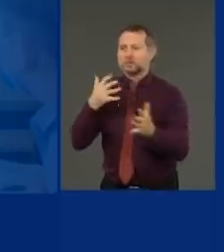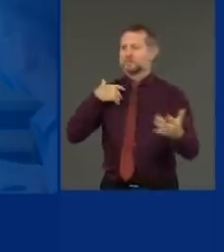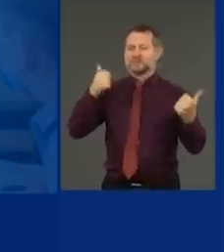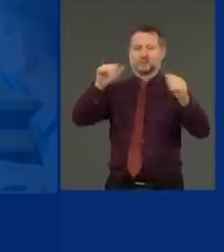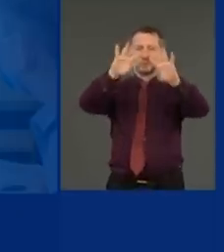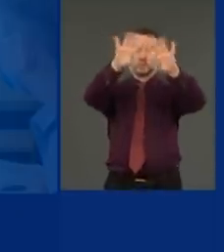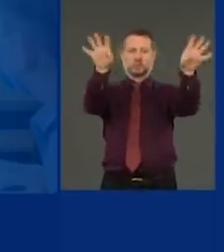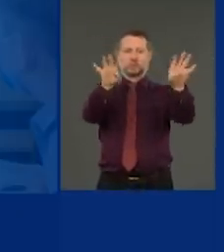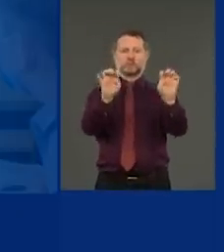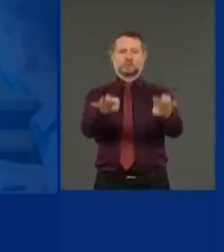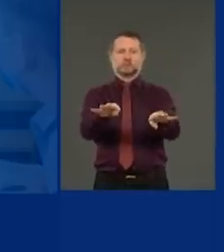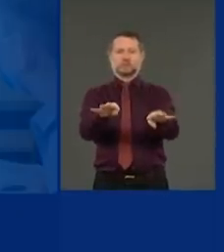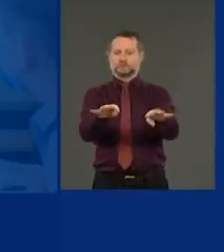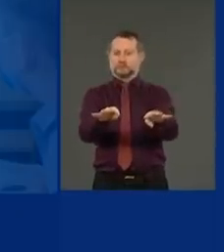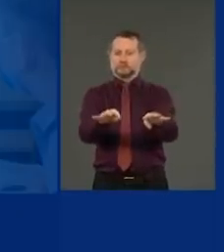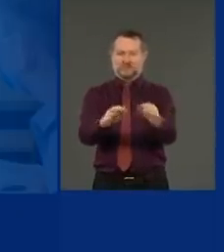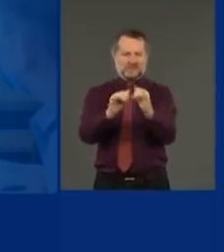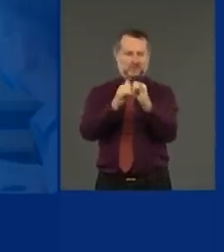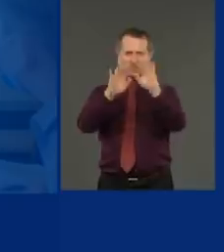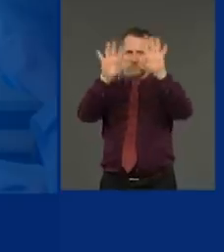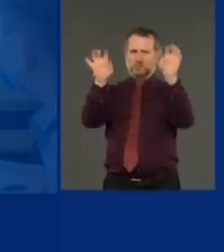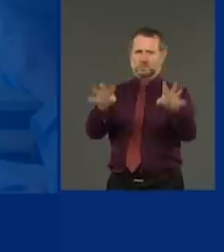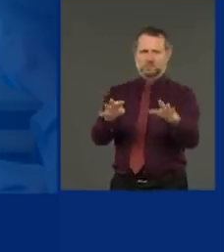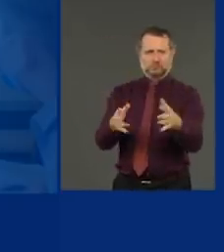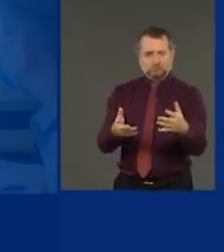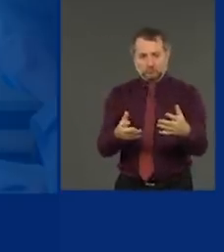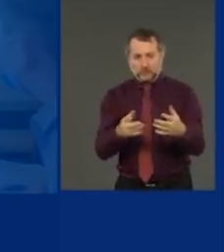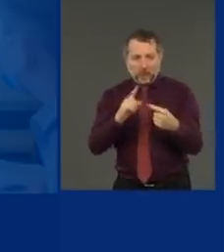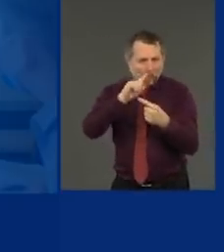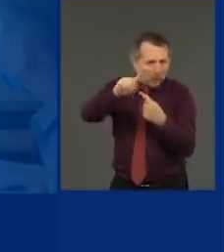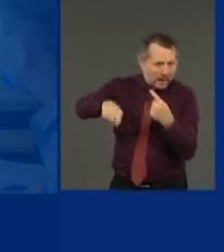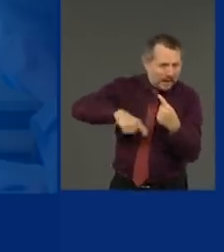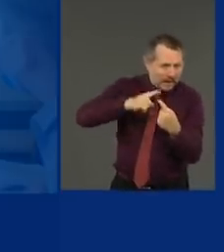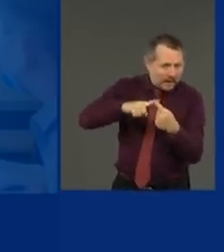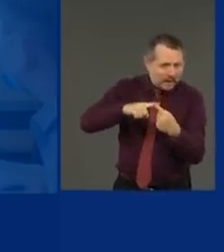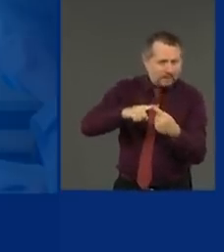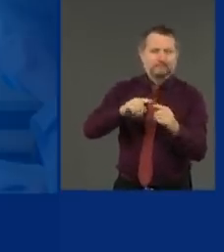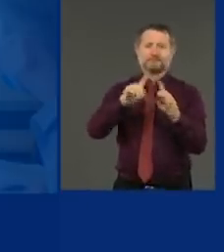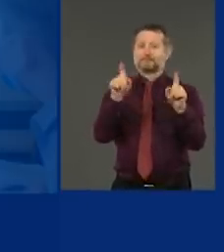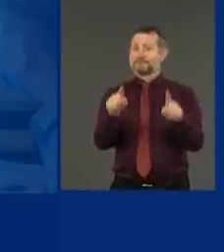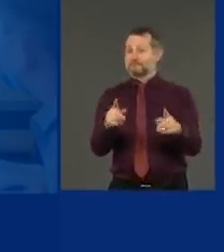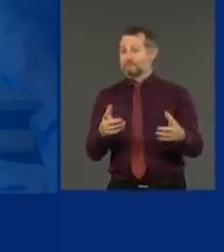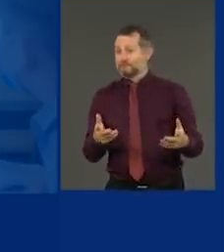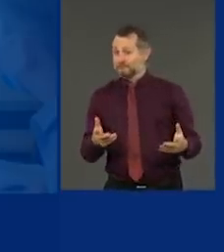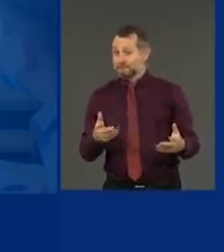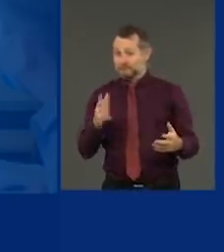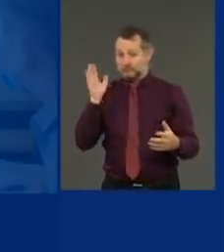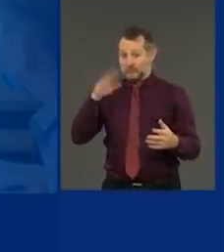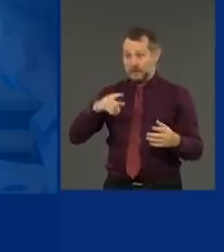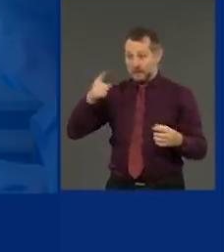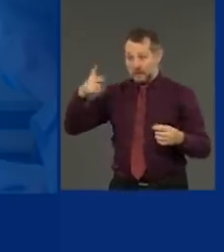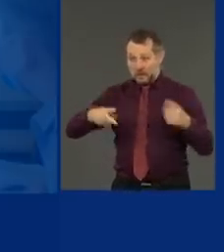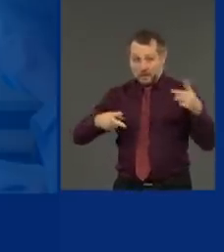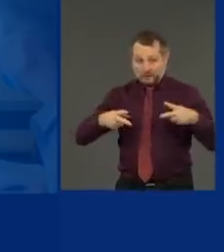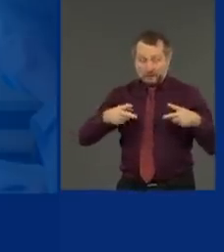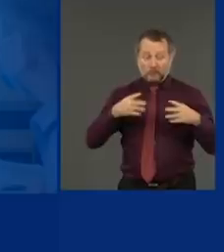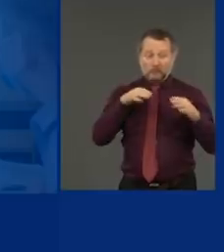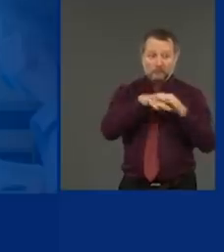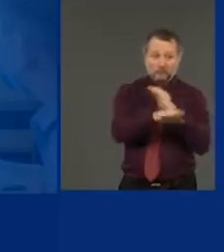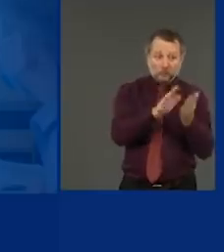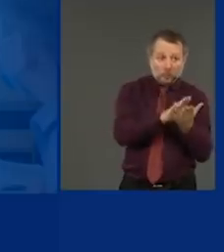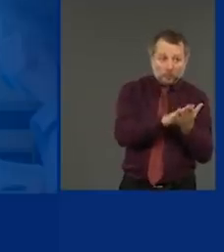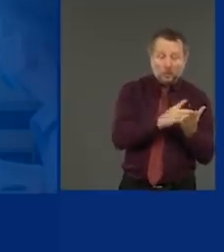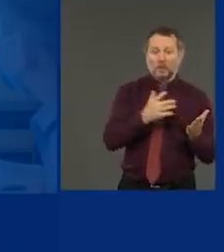reopen? When do they reopen? Is it hybrid? Is it remote? Is it with cohorts? That's up